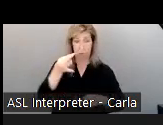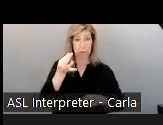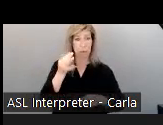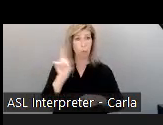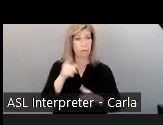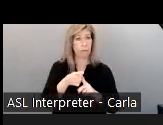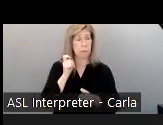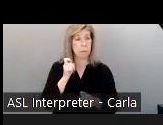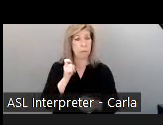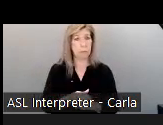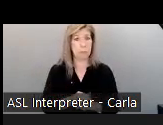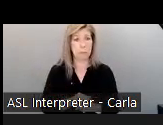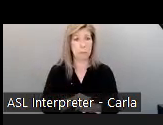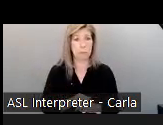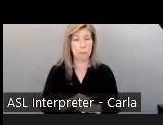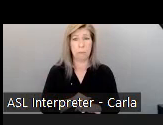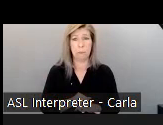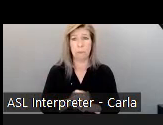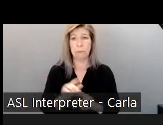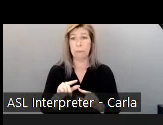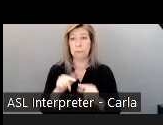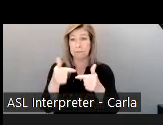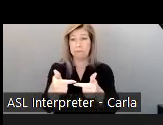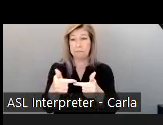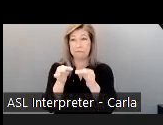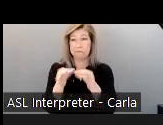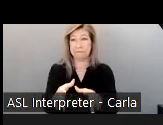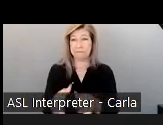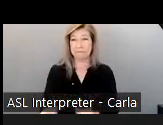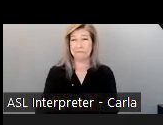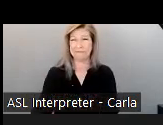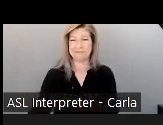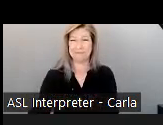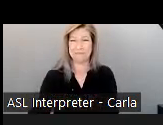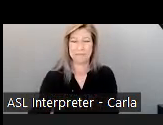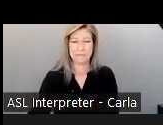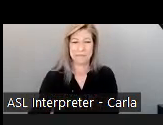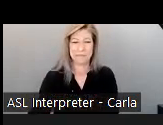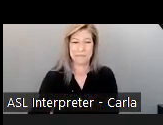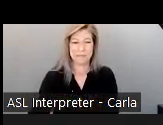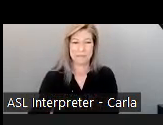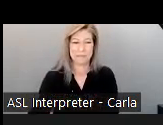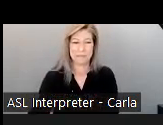the deep elements that are connected to care for our own well-beings.